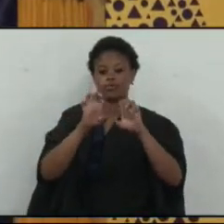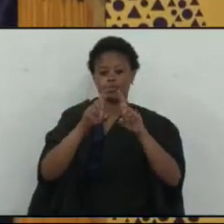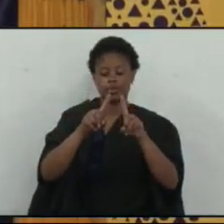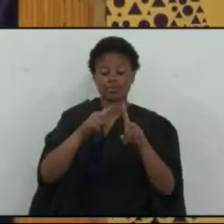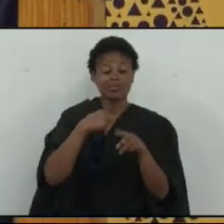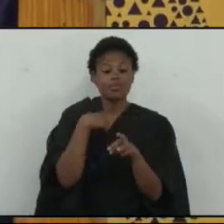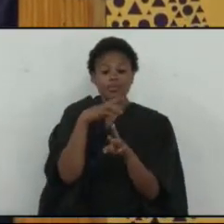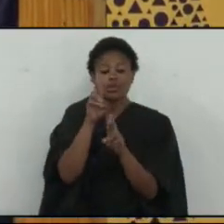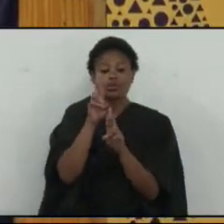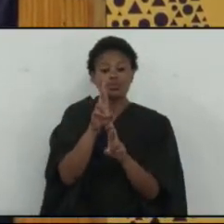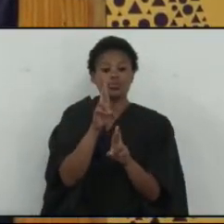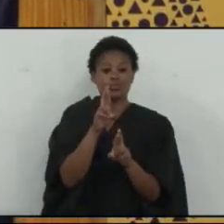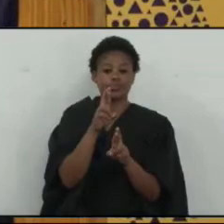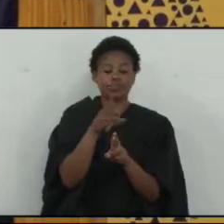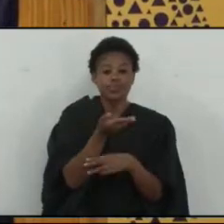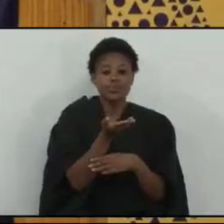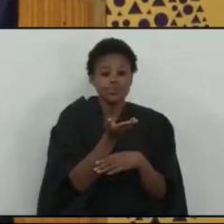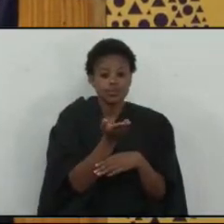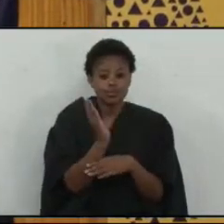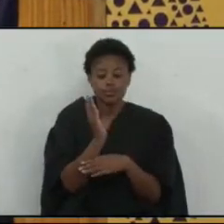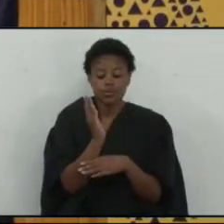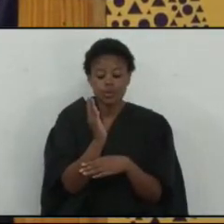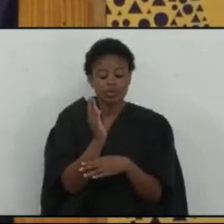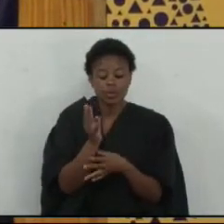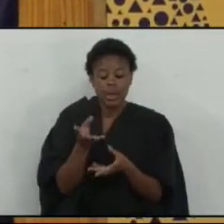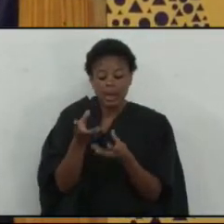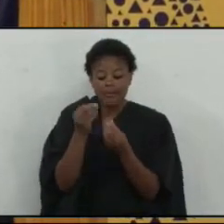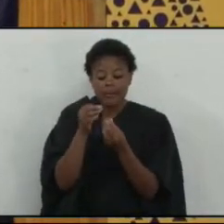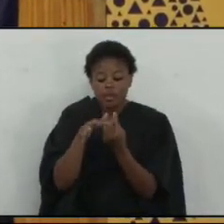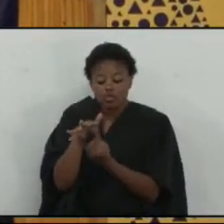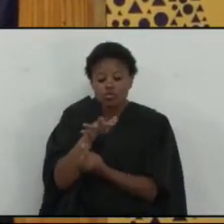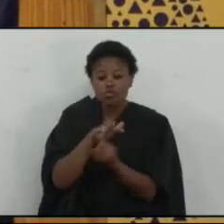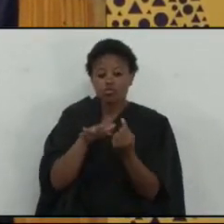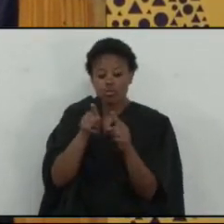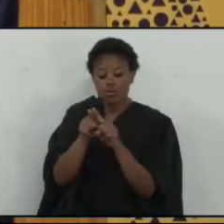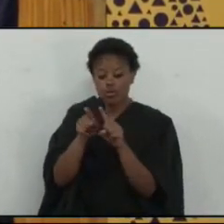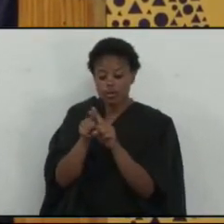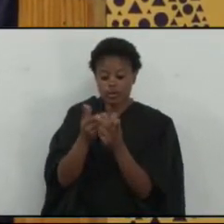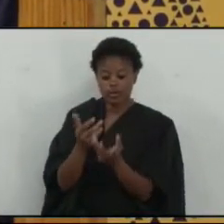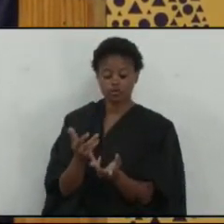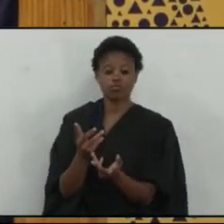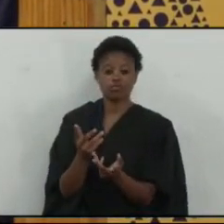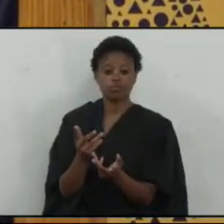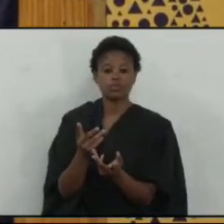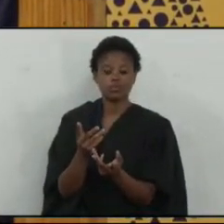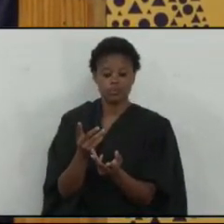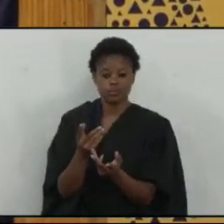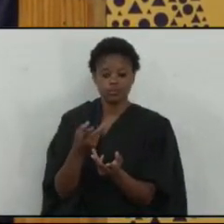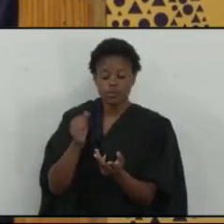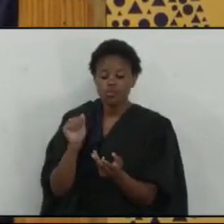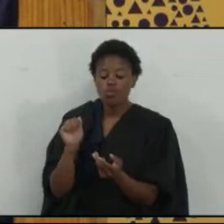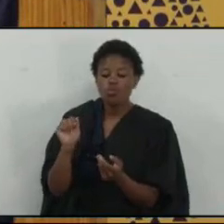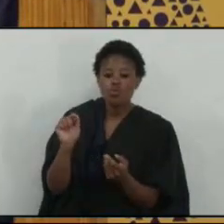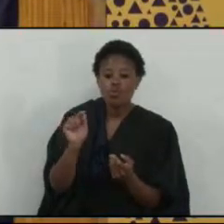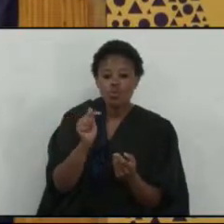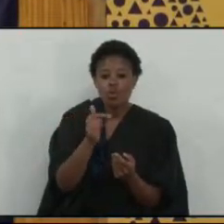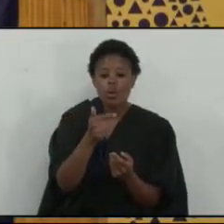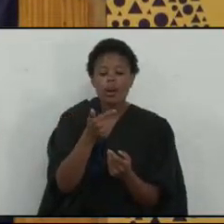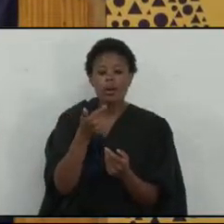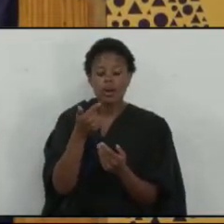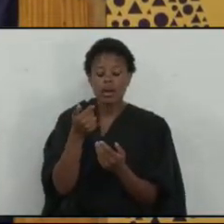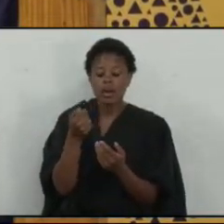do hope that you have not found yourselves in that situation, and that all of you are